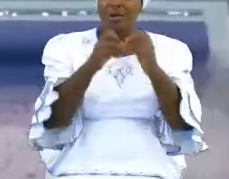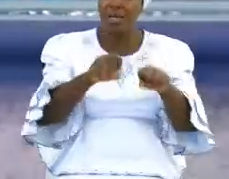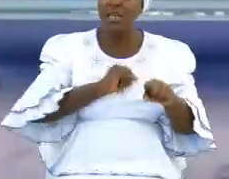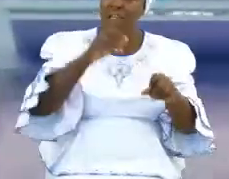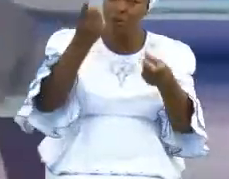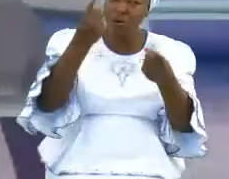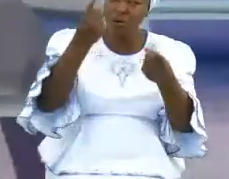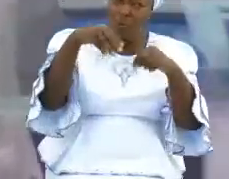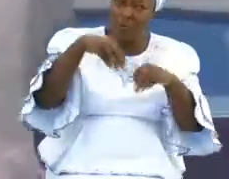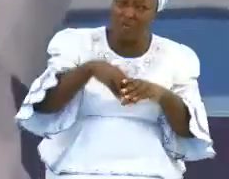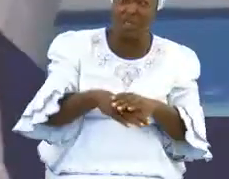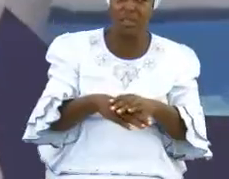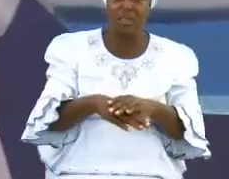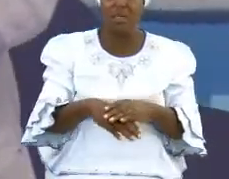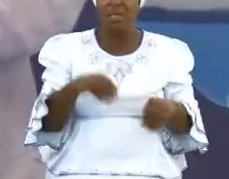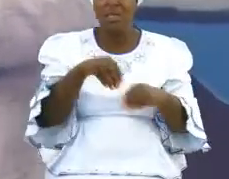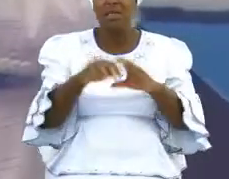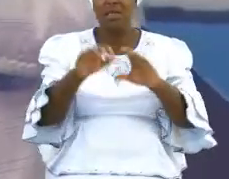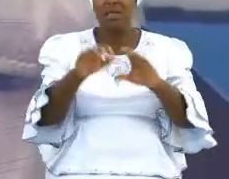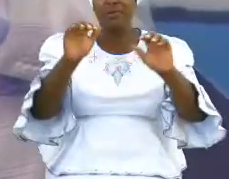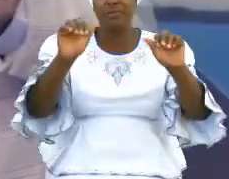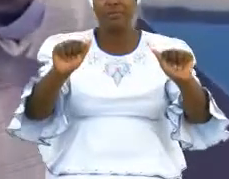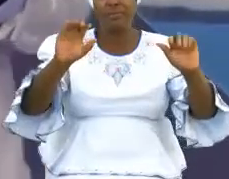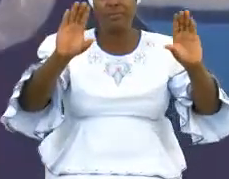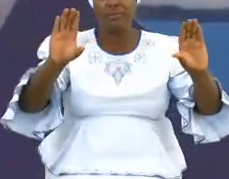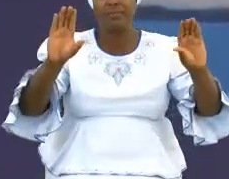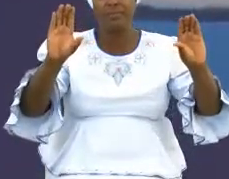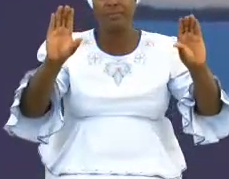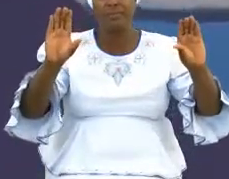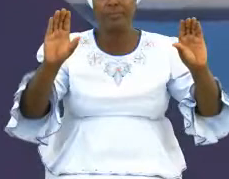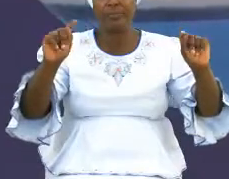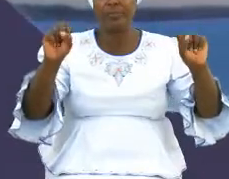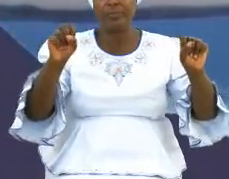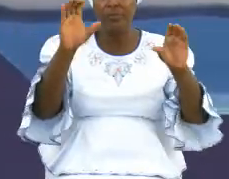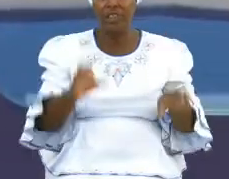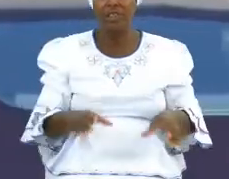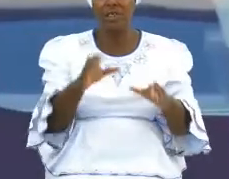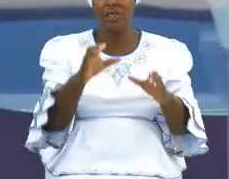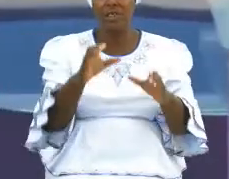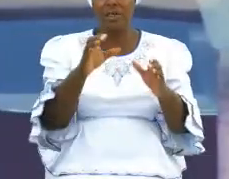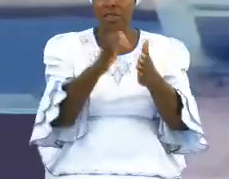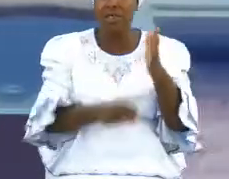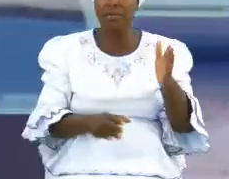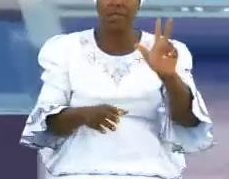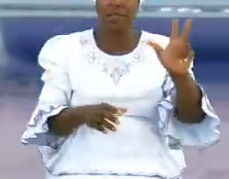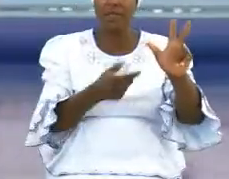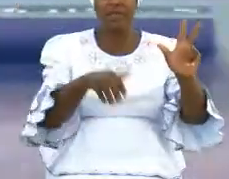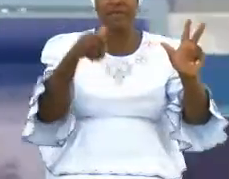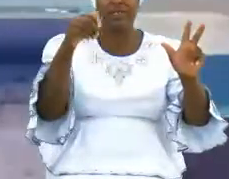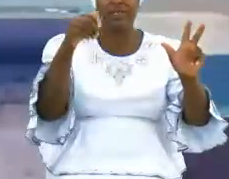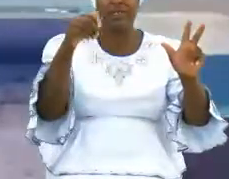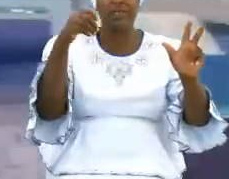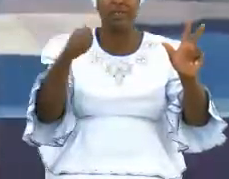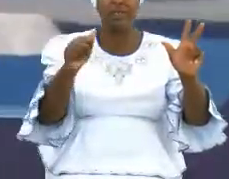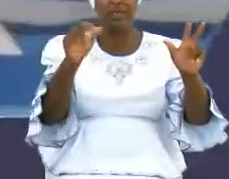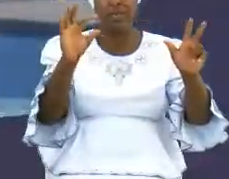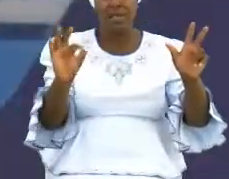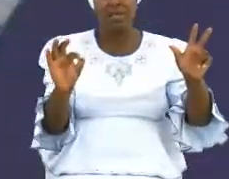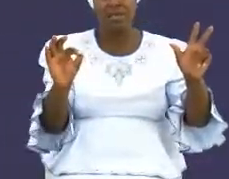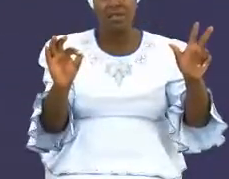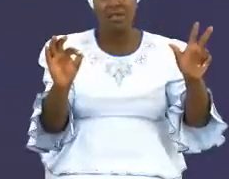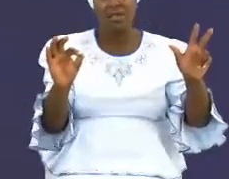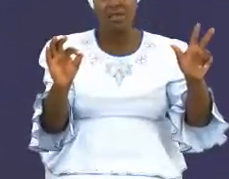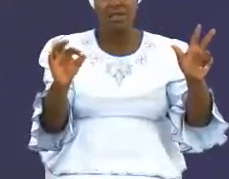in? Acts chapter 3 verse 19. In Acts chapter 3 verse 19, it tells